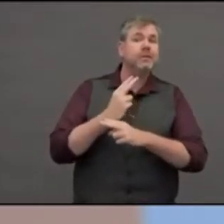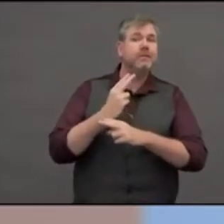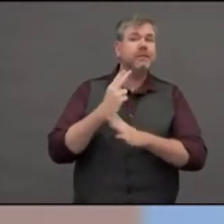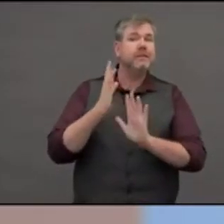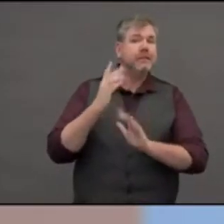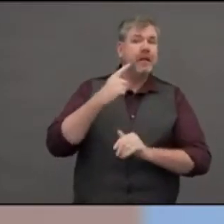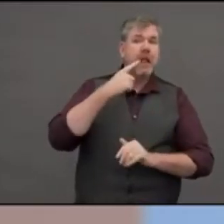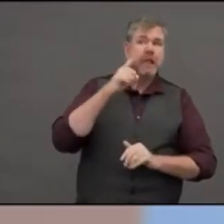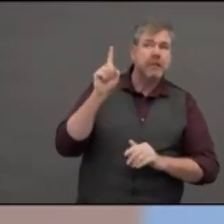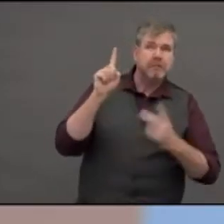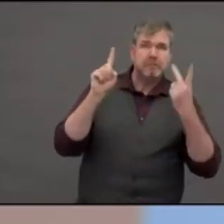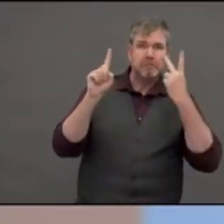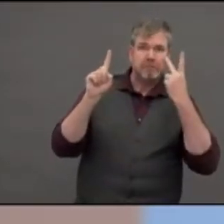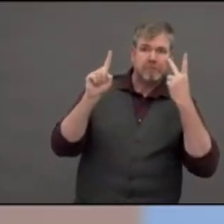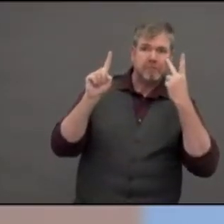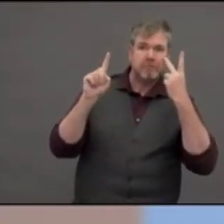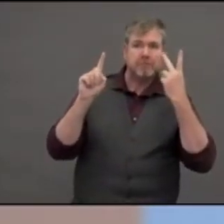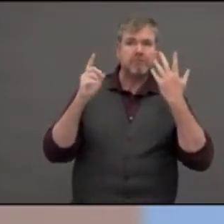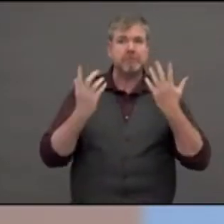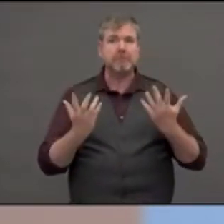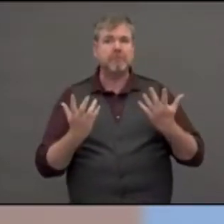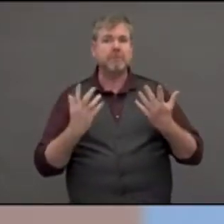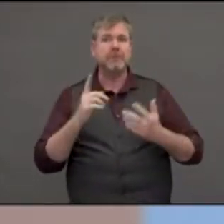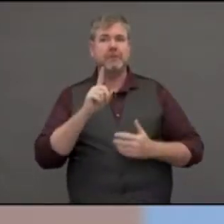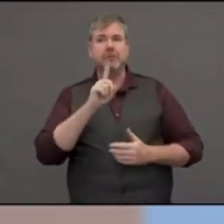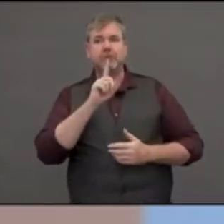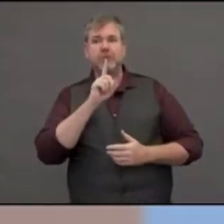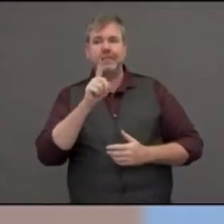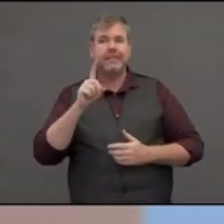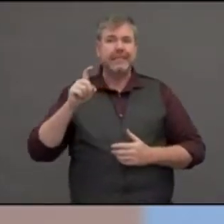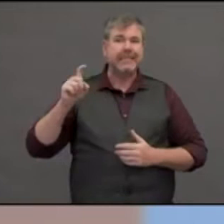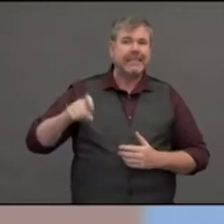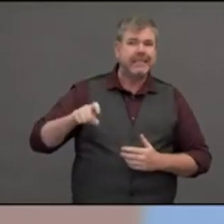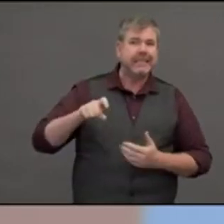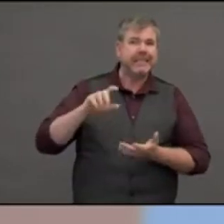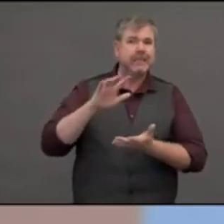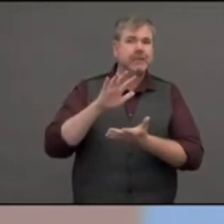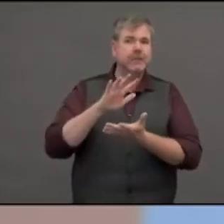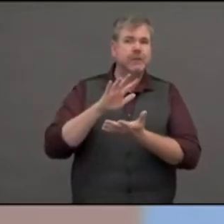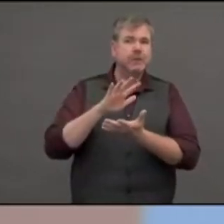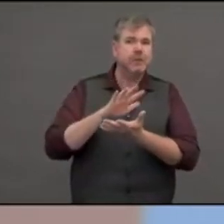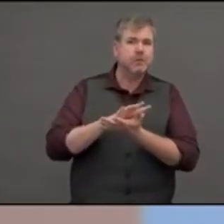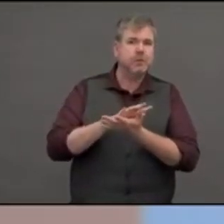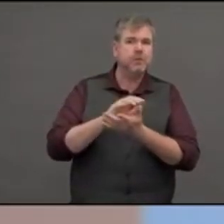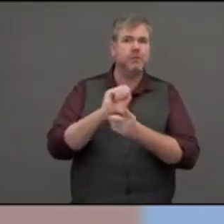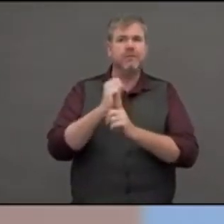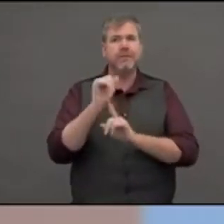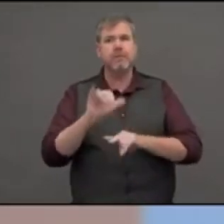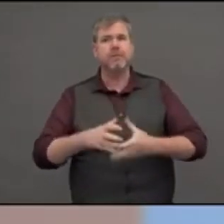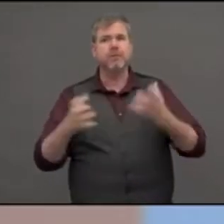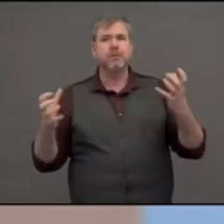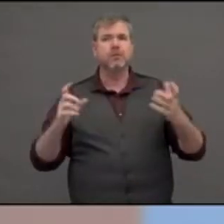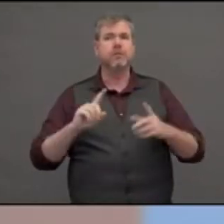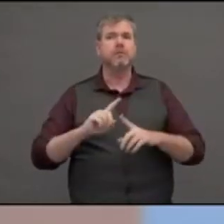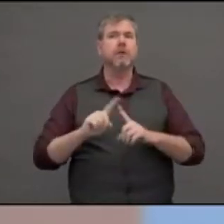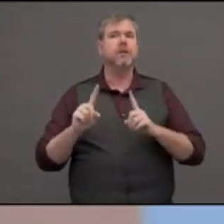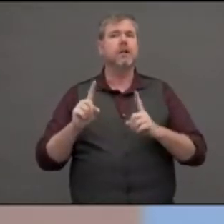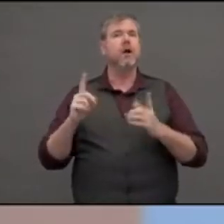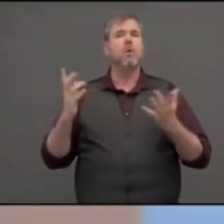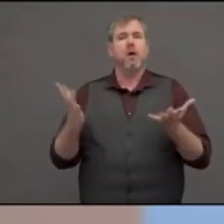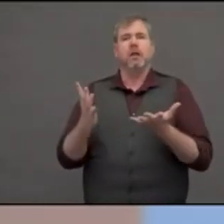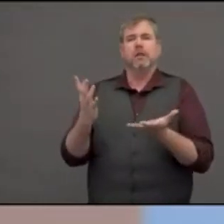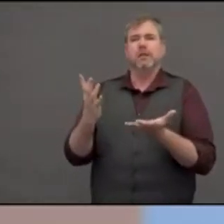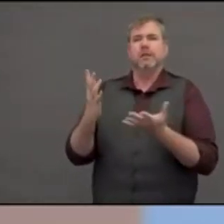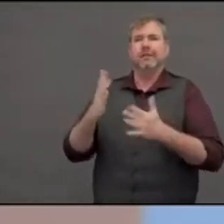school setting. So what we've developed now is more clear guidelines on what is accepted at the schools. And it's really about